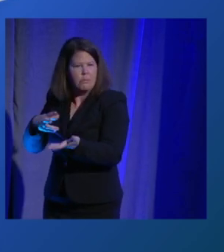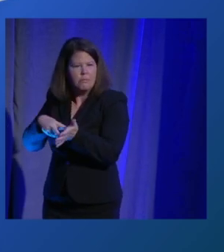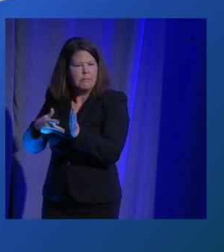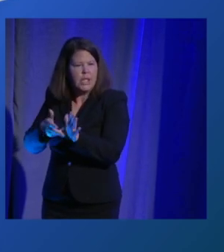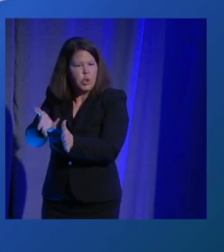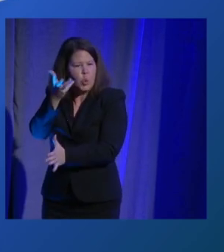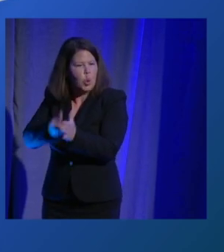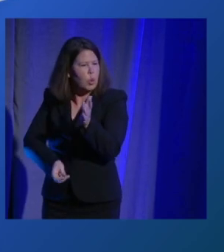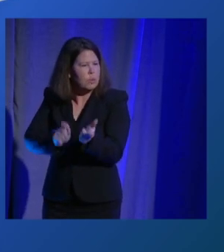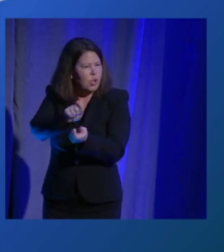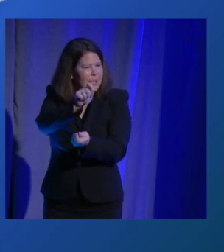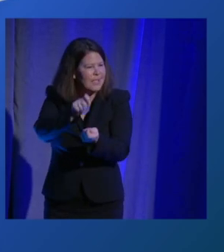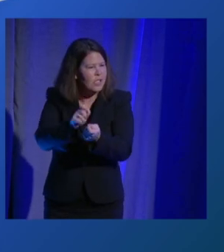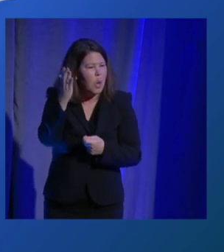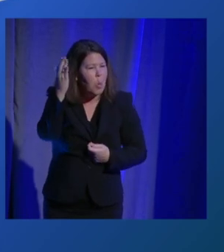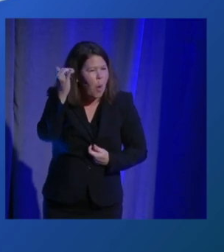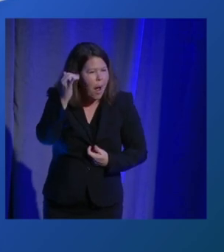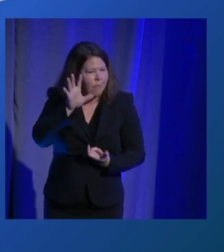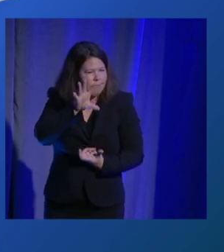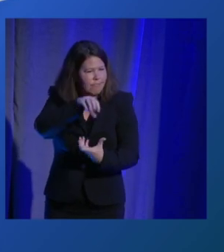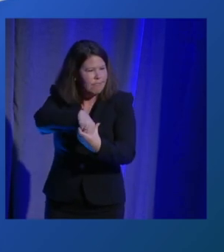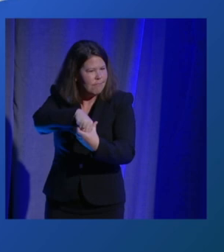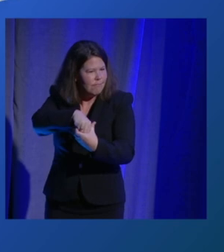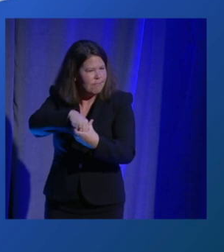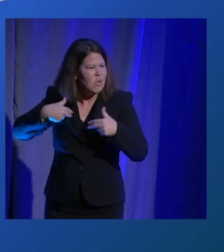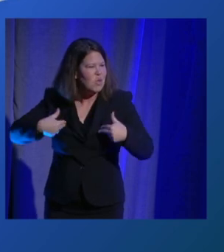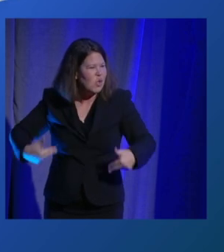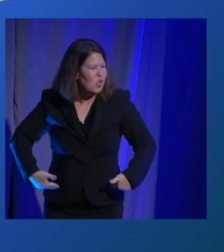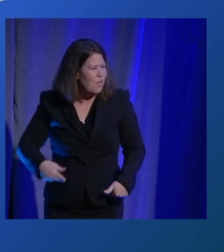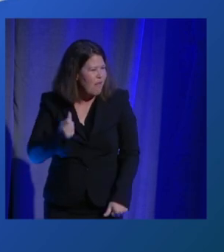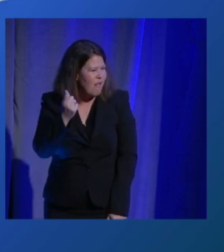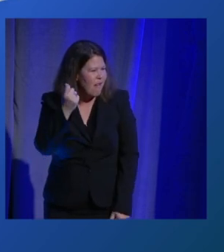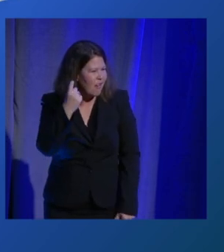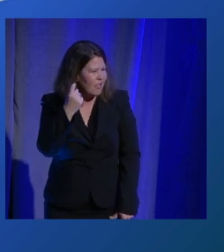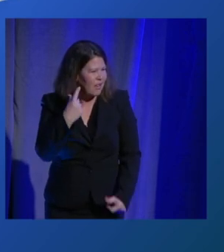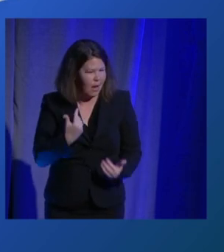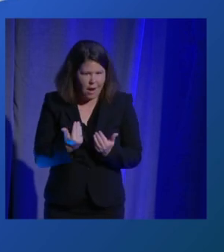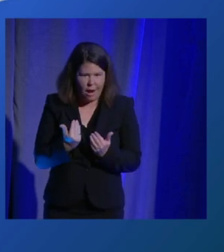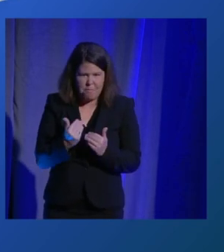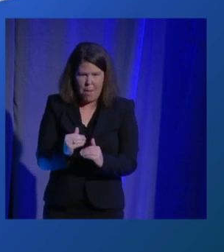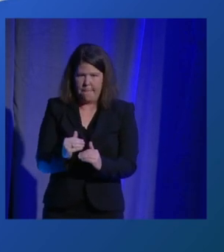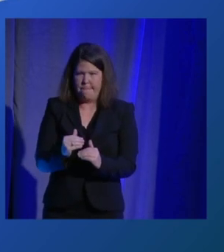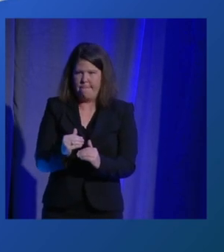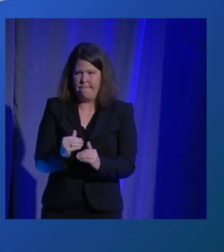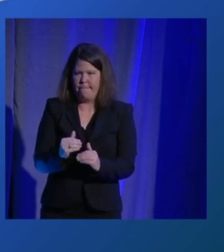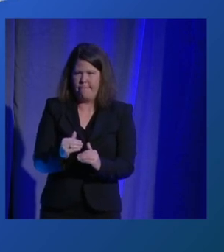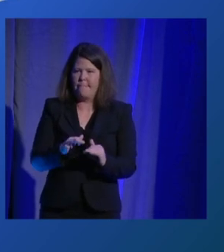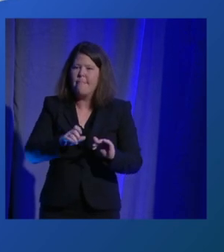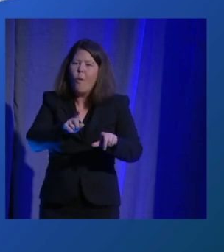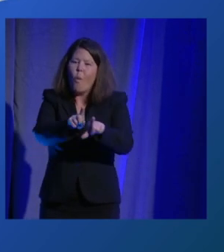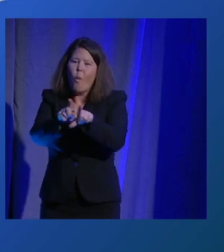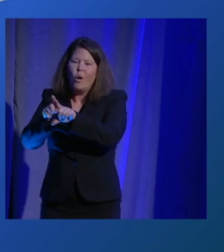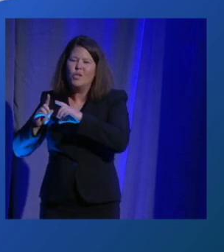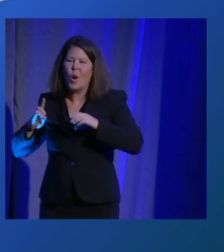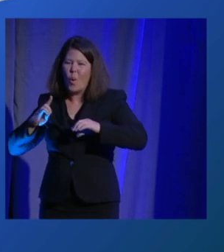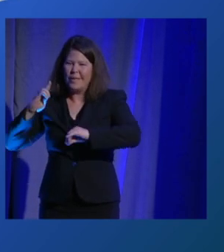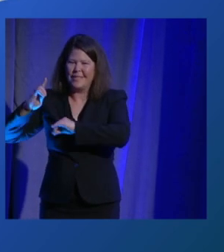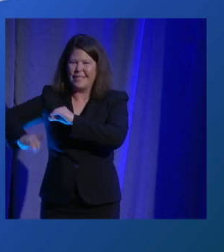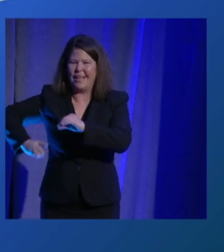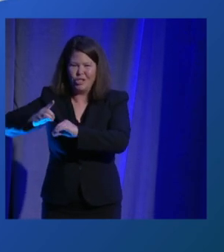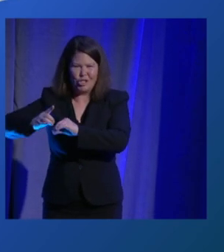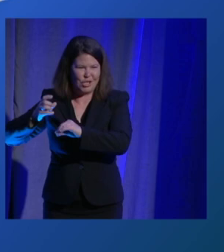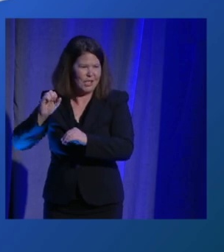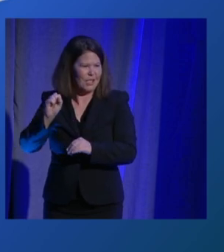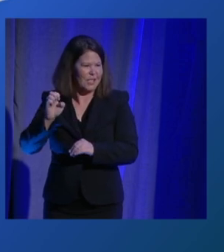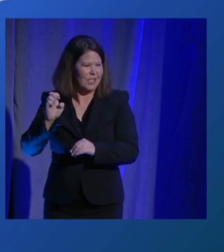understanding it is also built on sensors so so each part of our stack many of our layers are B are